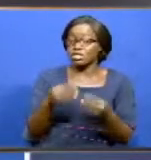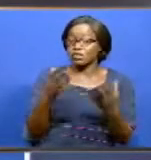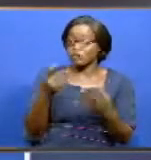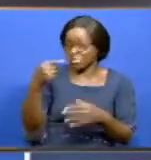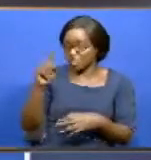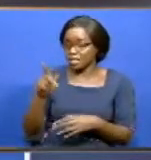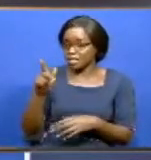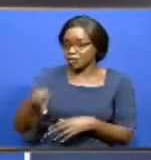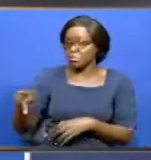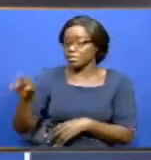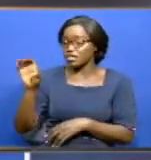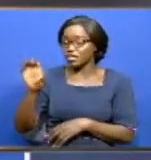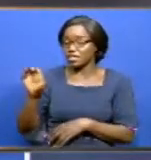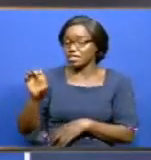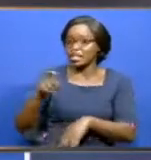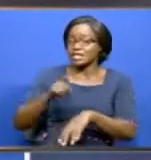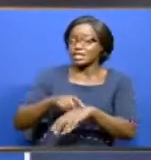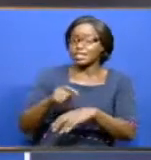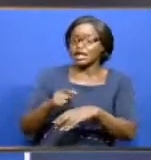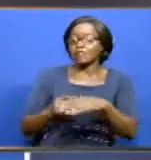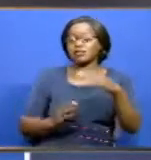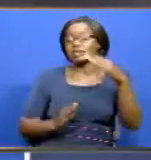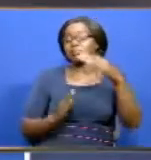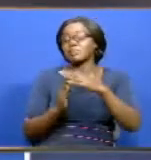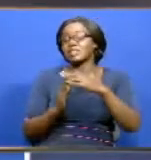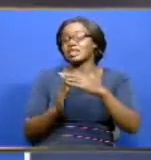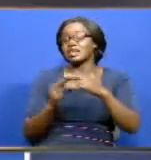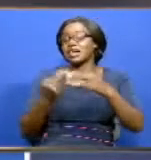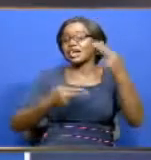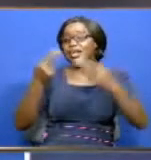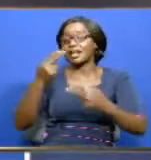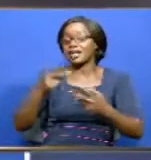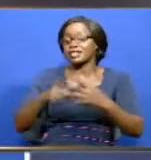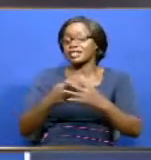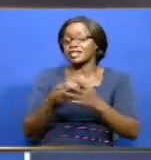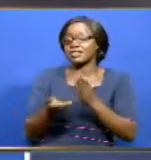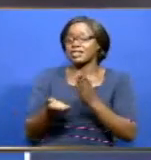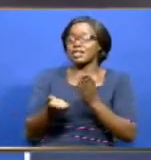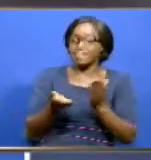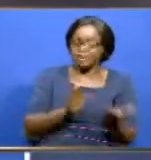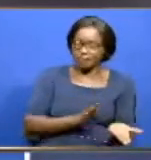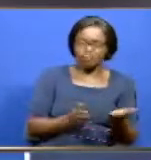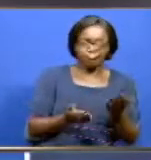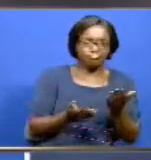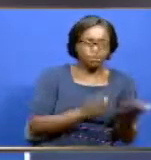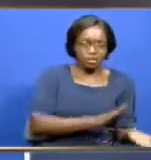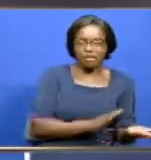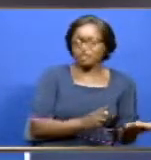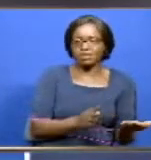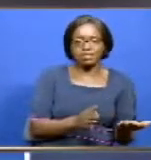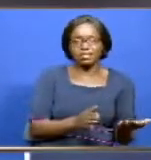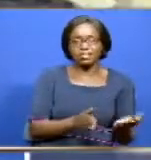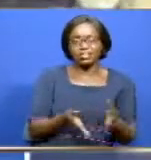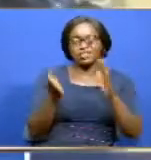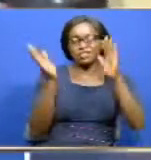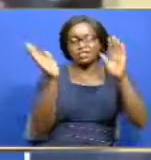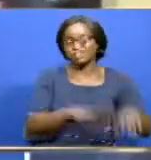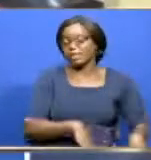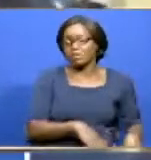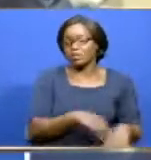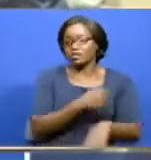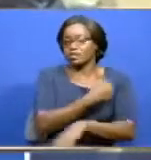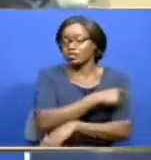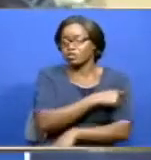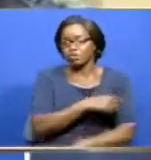PPEs, when we hit the peak and they start dying, they will unburden the facilities. The